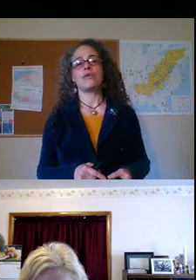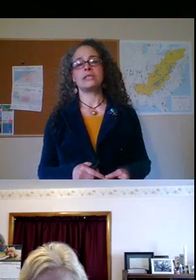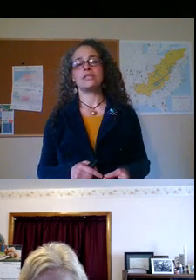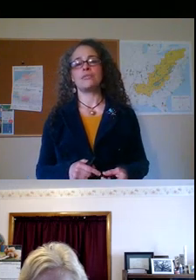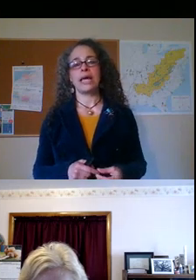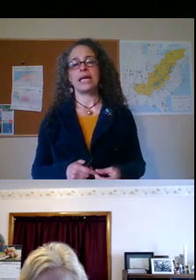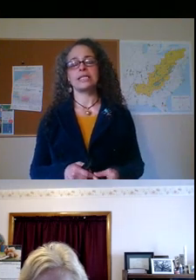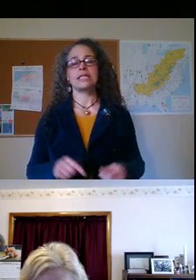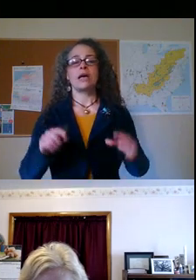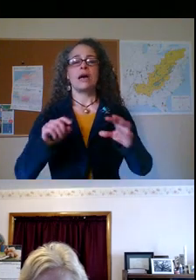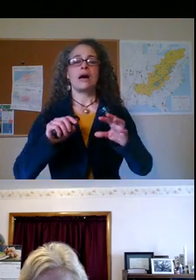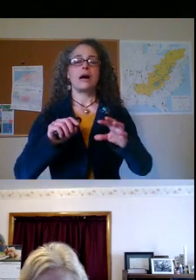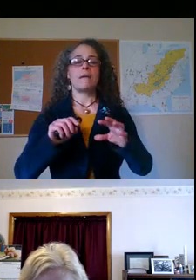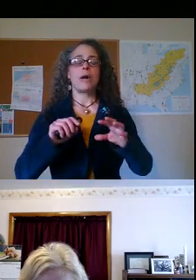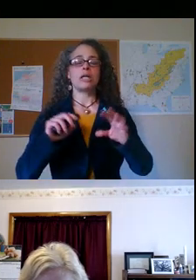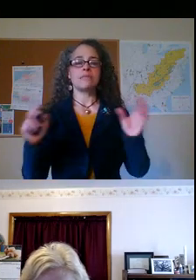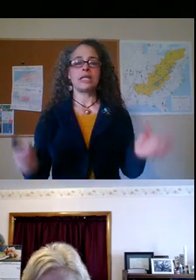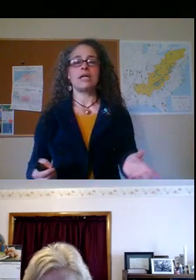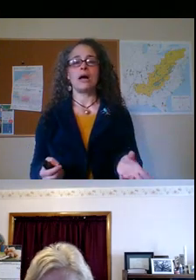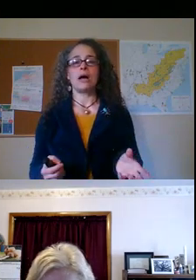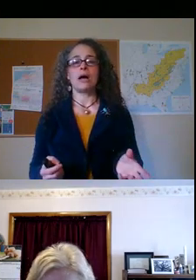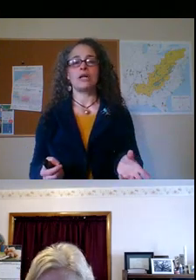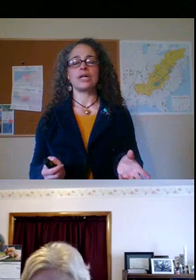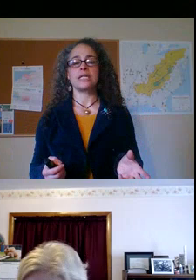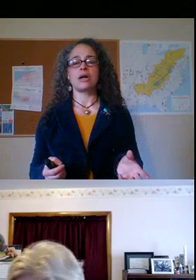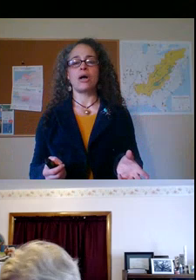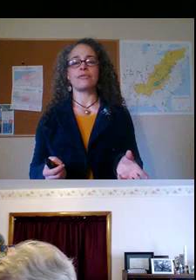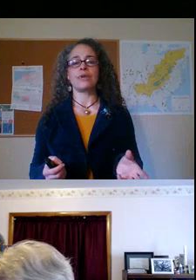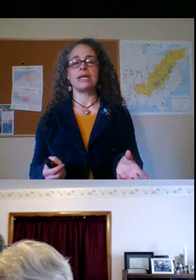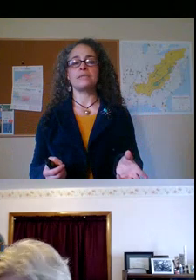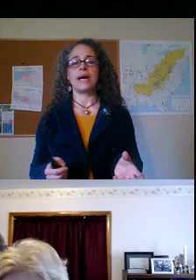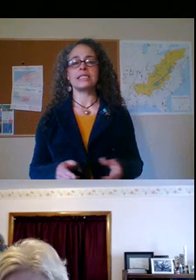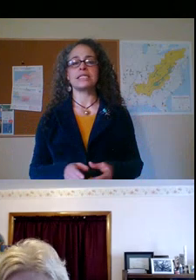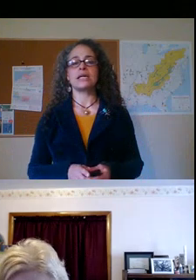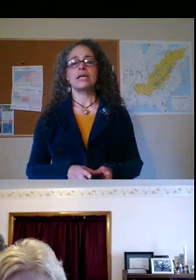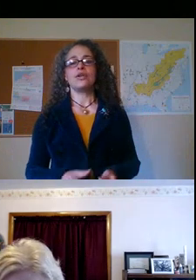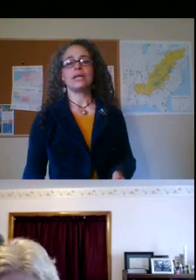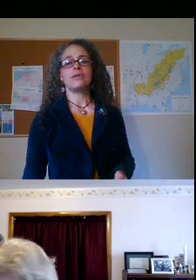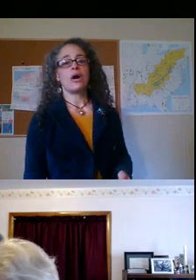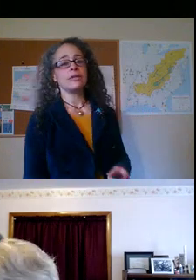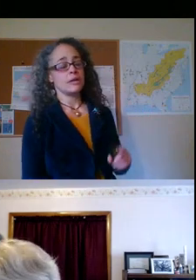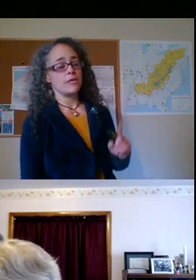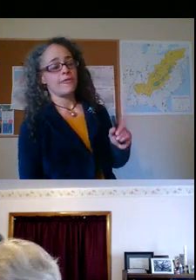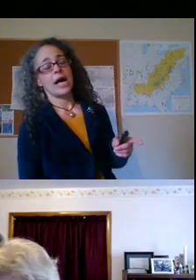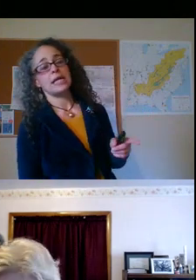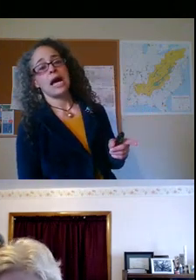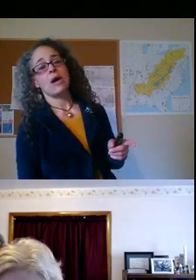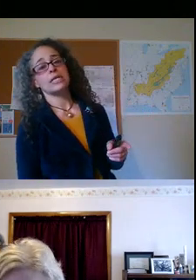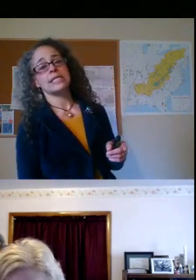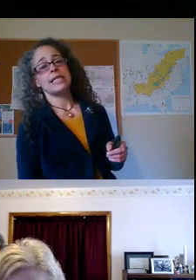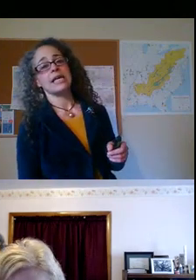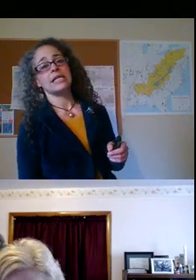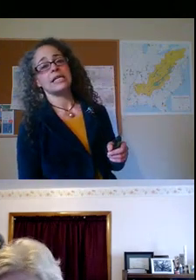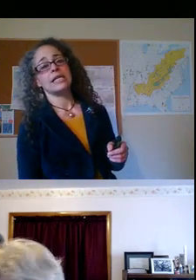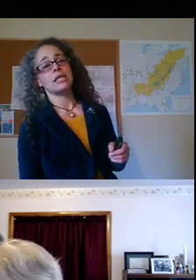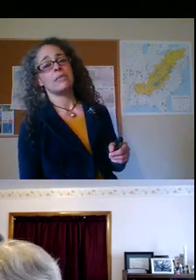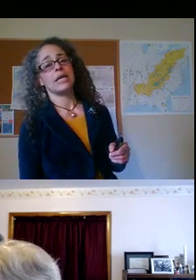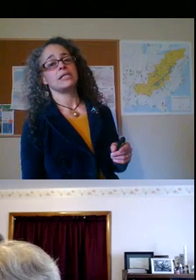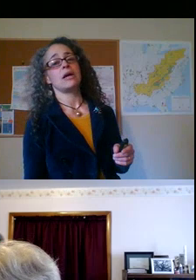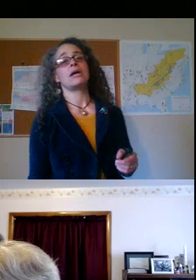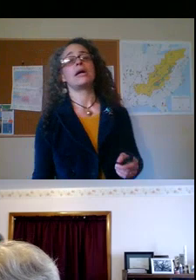community comprehensive plans. Ultimately, addressing all three is best. You can also find our